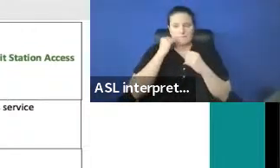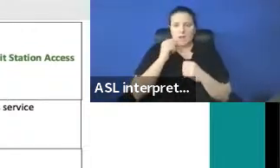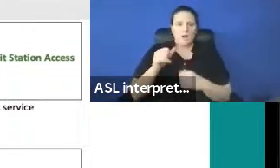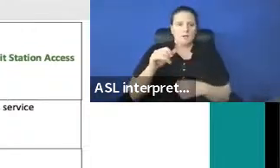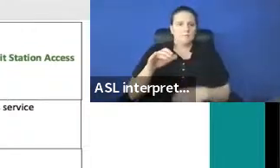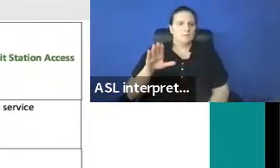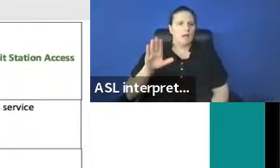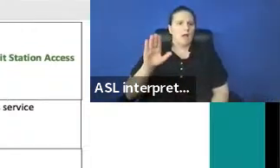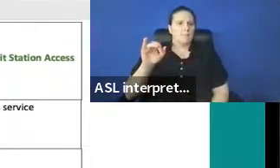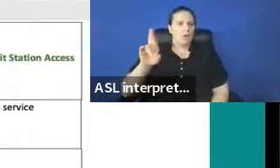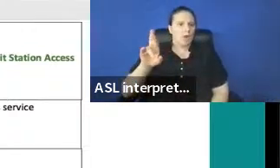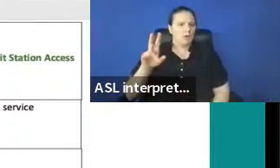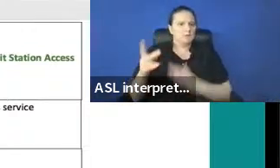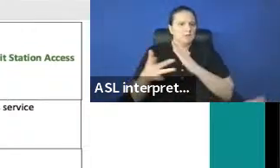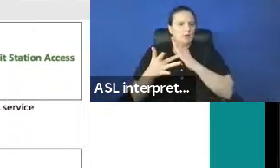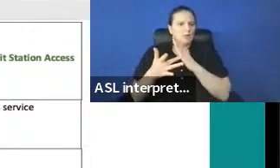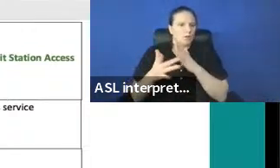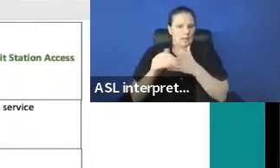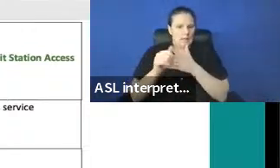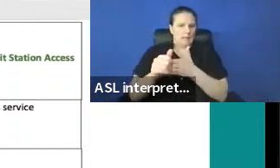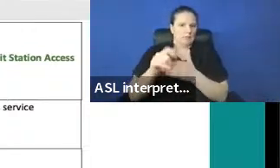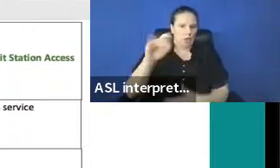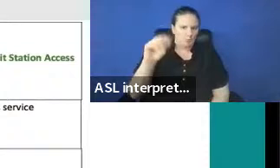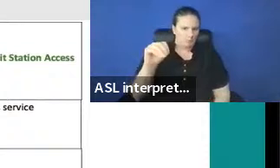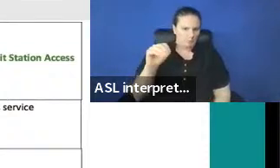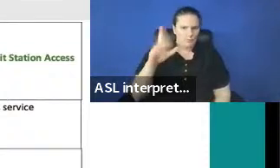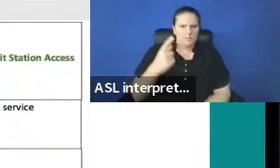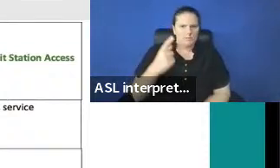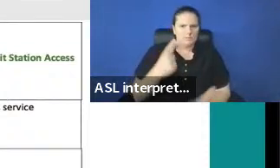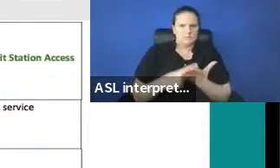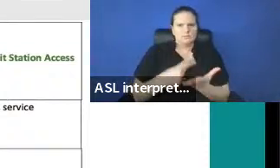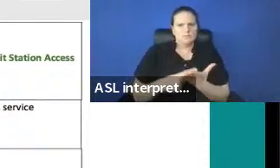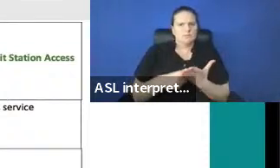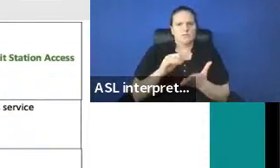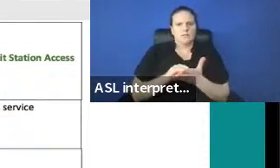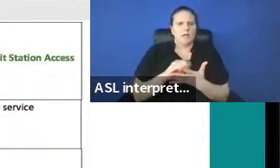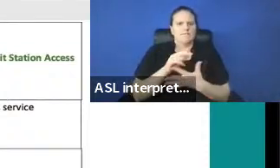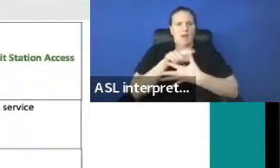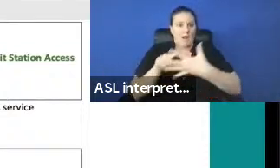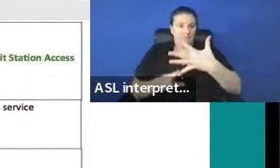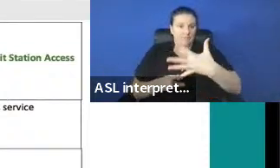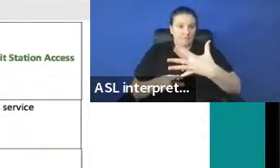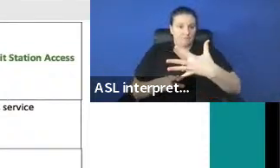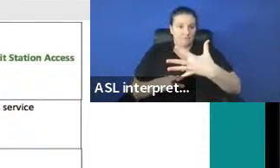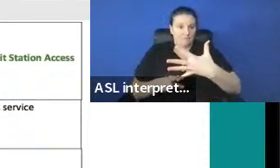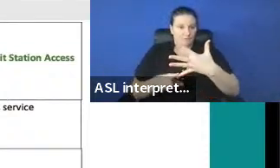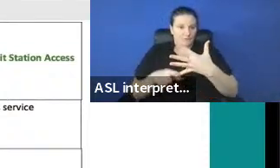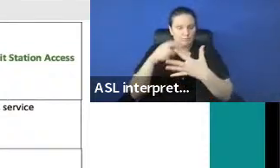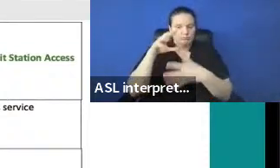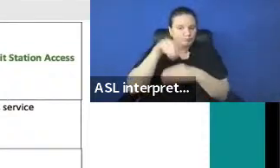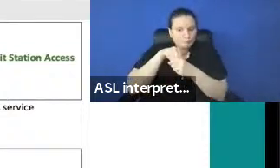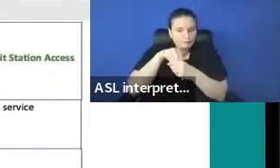technical lead, and he's going to be discussing the elements of the 5 options.